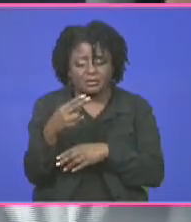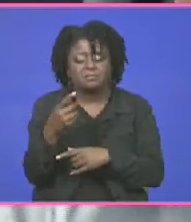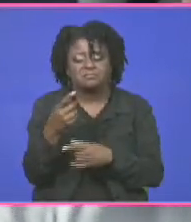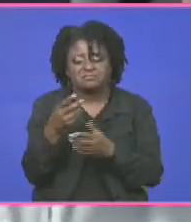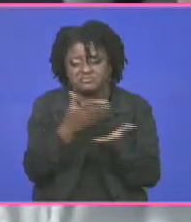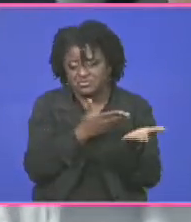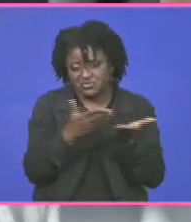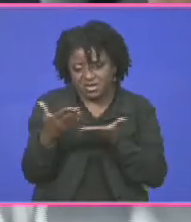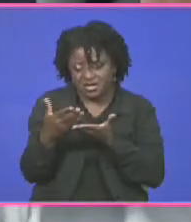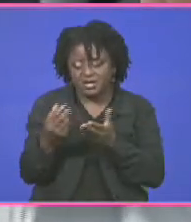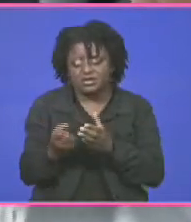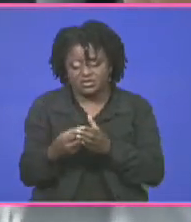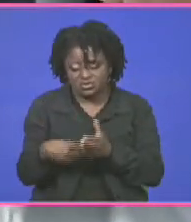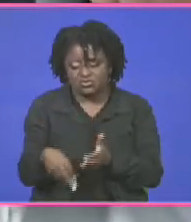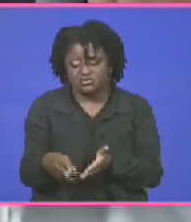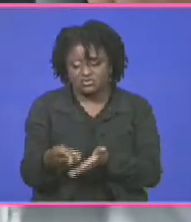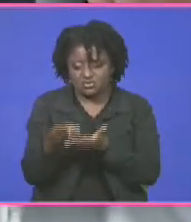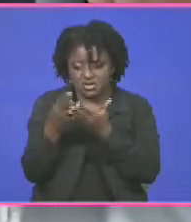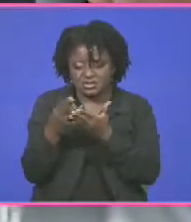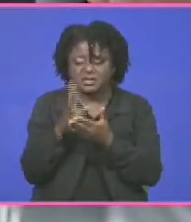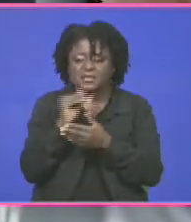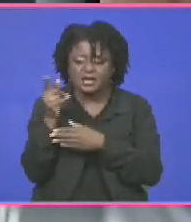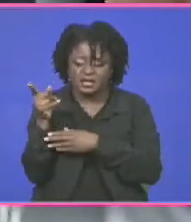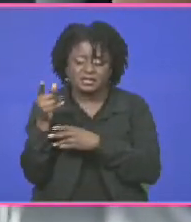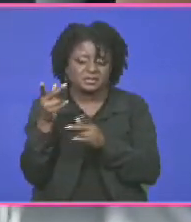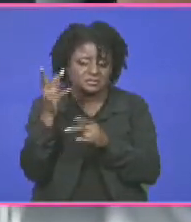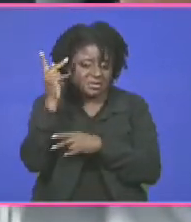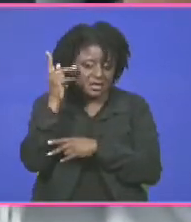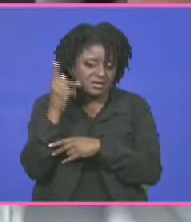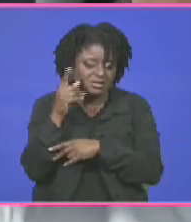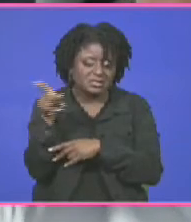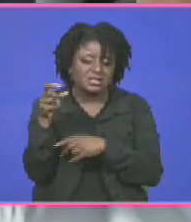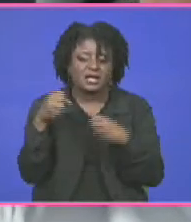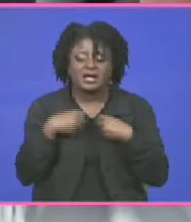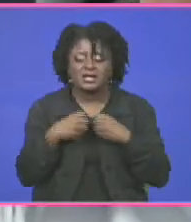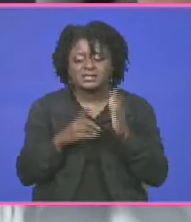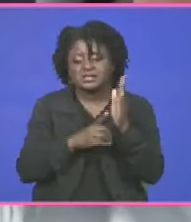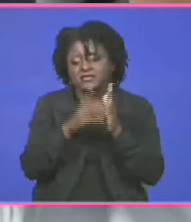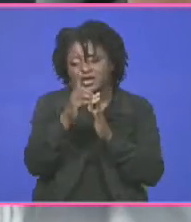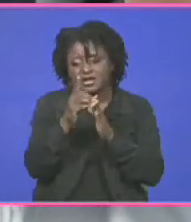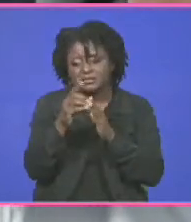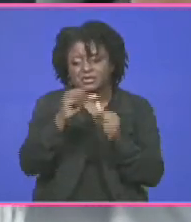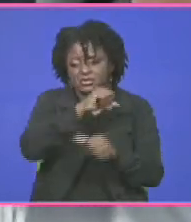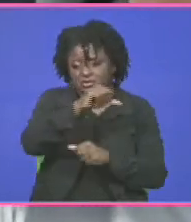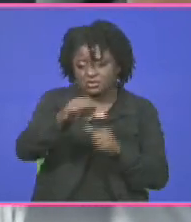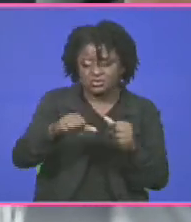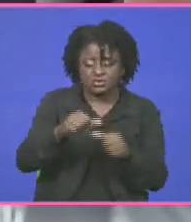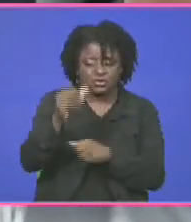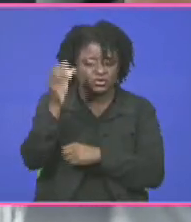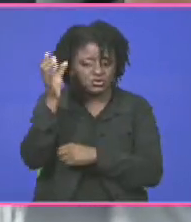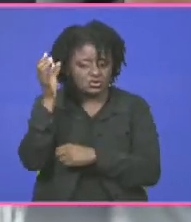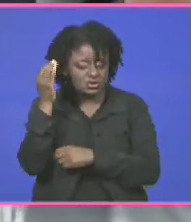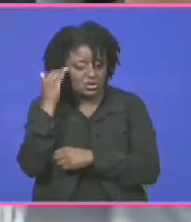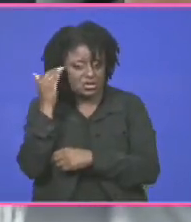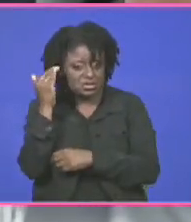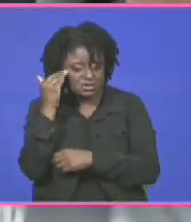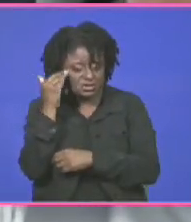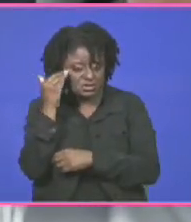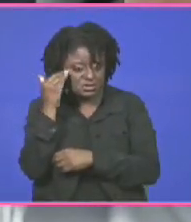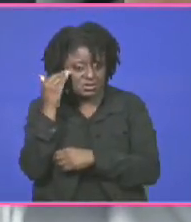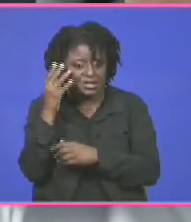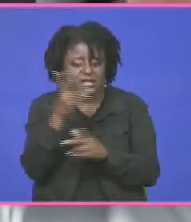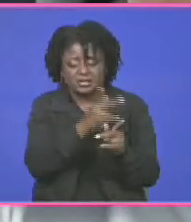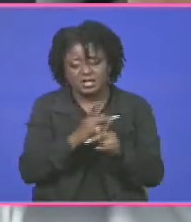his parents, that he has developed a social conscience and is and cares for those less